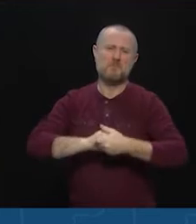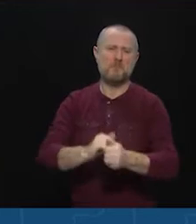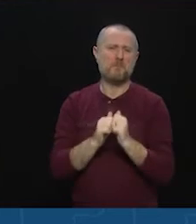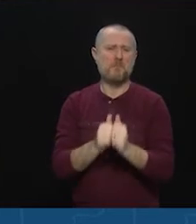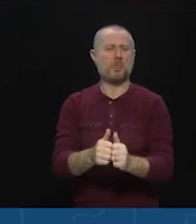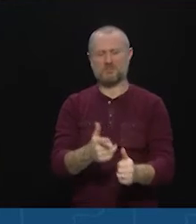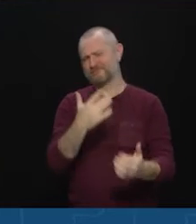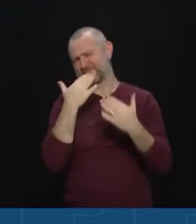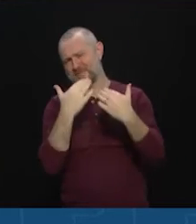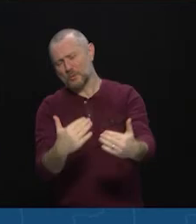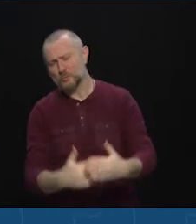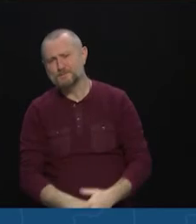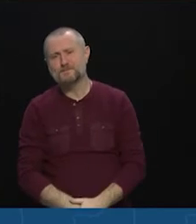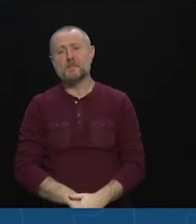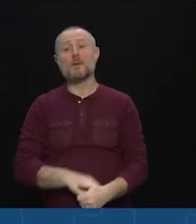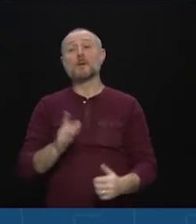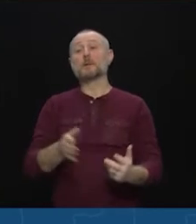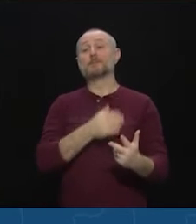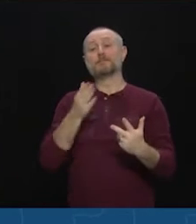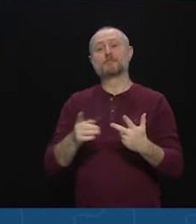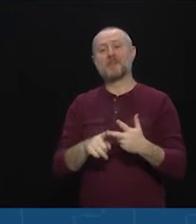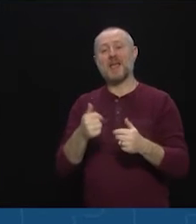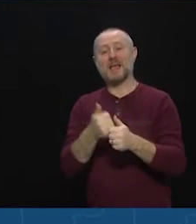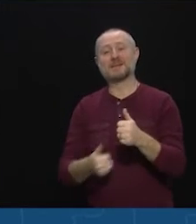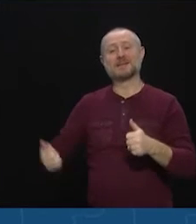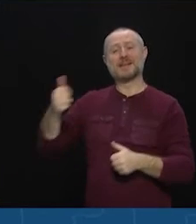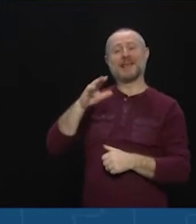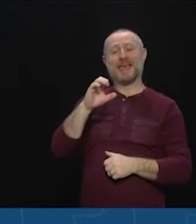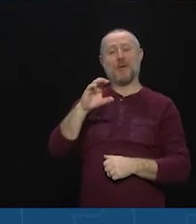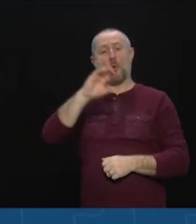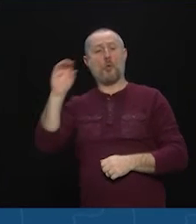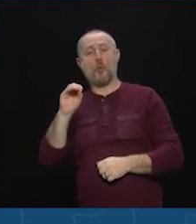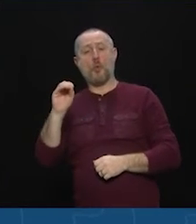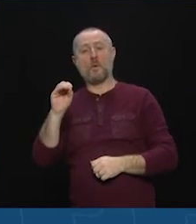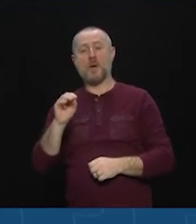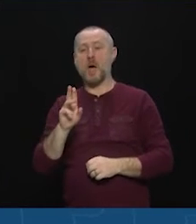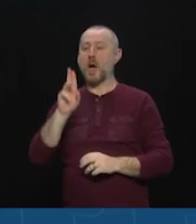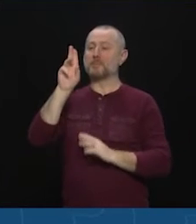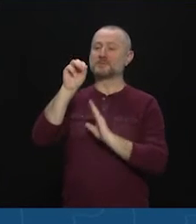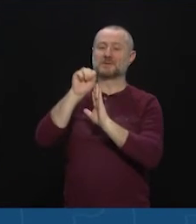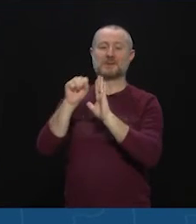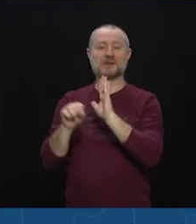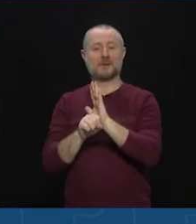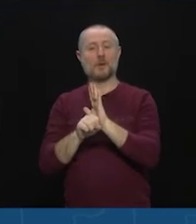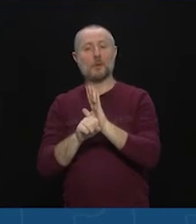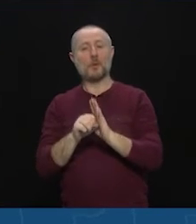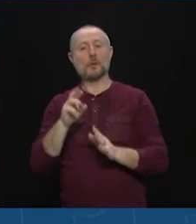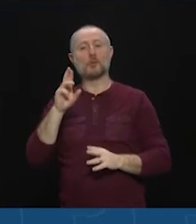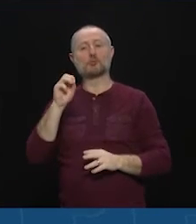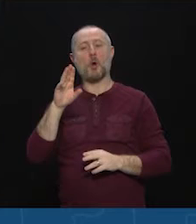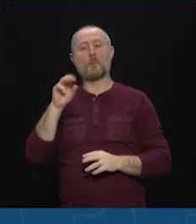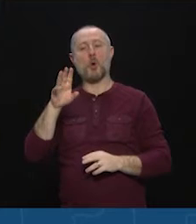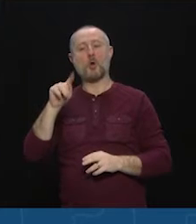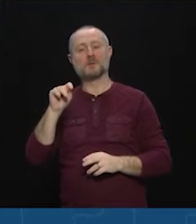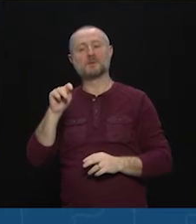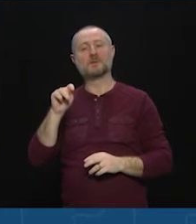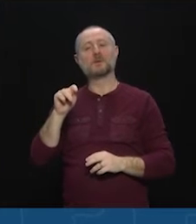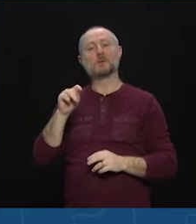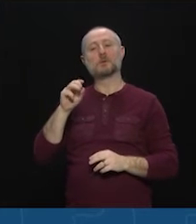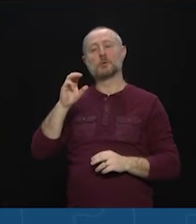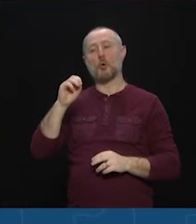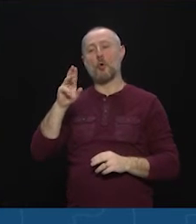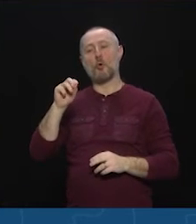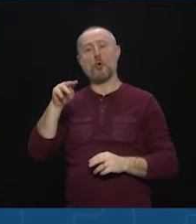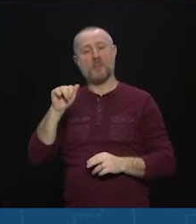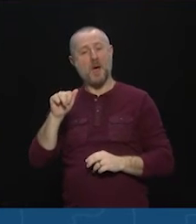We also have the CEO of SUNY Upstate, Dr. Robert Corona, is here as well. I want to thank him for all his great work, as well as we have Council President